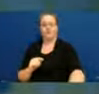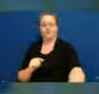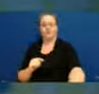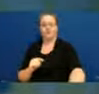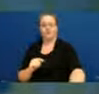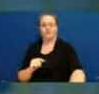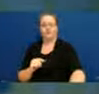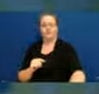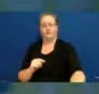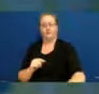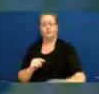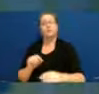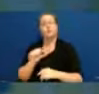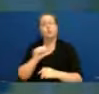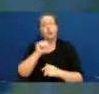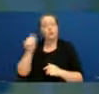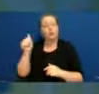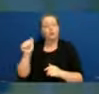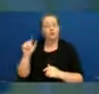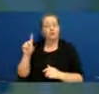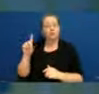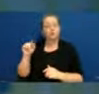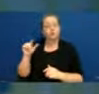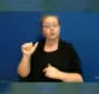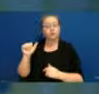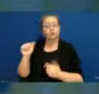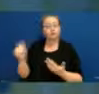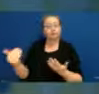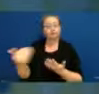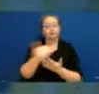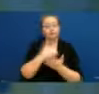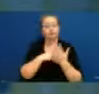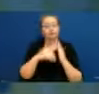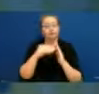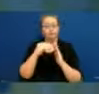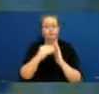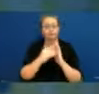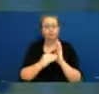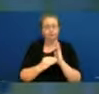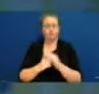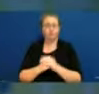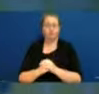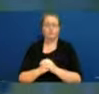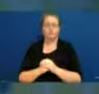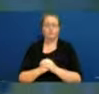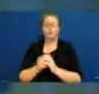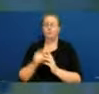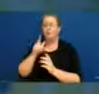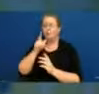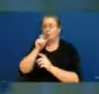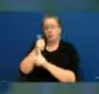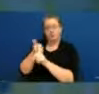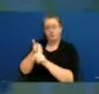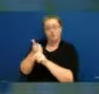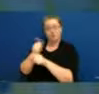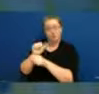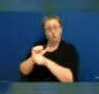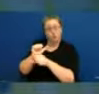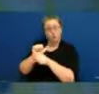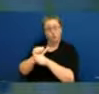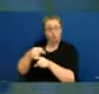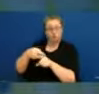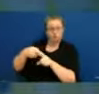talk just a minute about some of the other data that we have. So we collect information on people who are